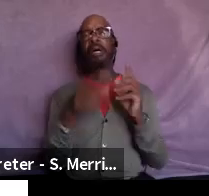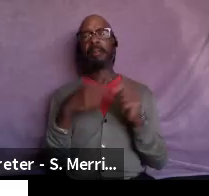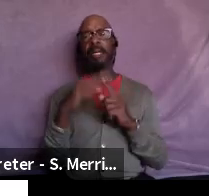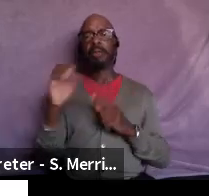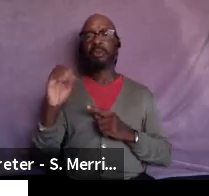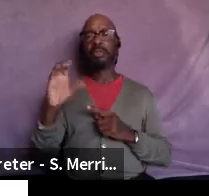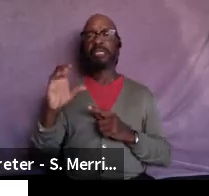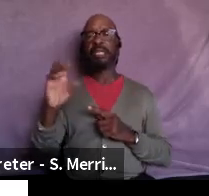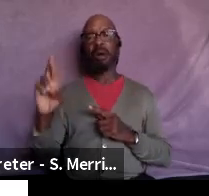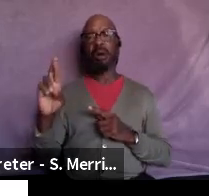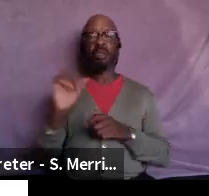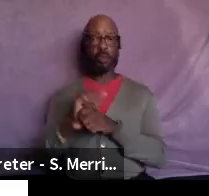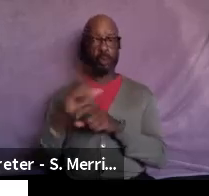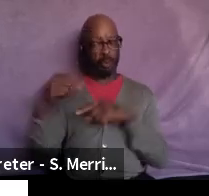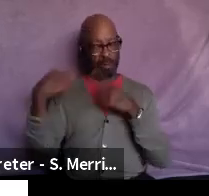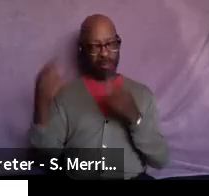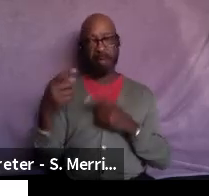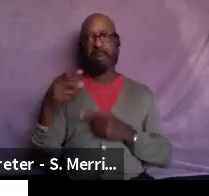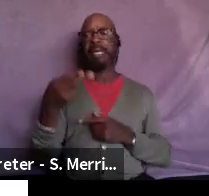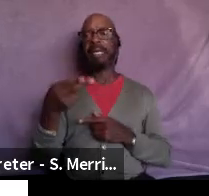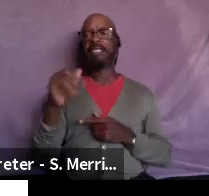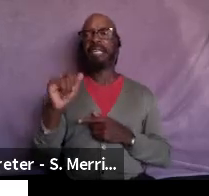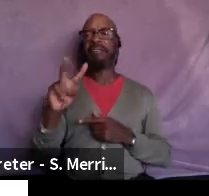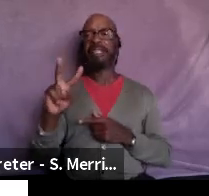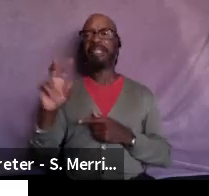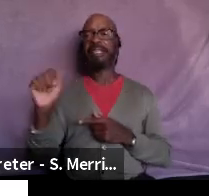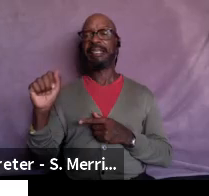on HIV/AIDS issues.